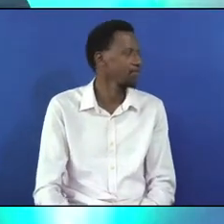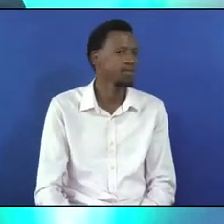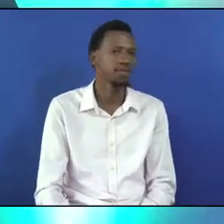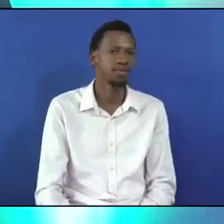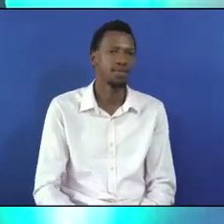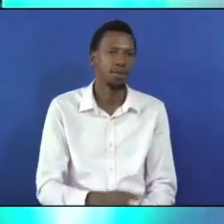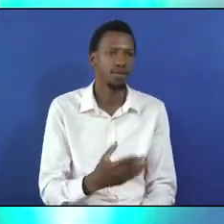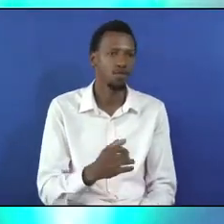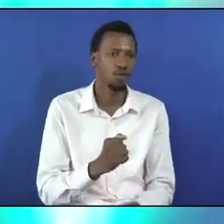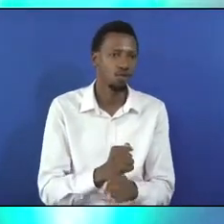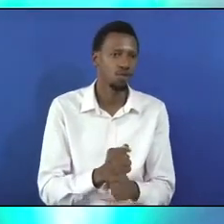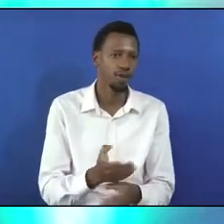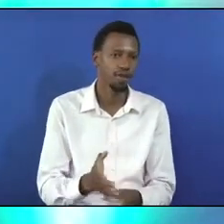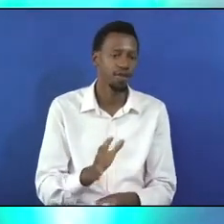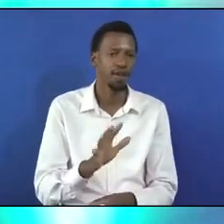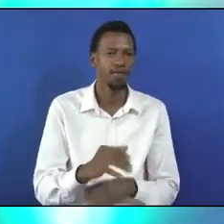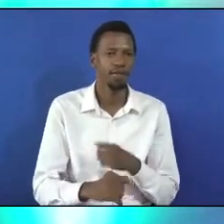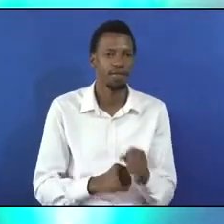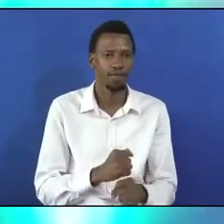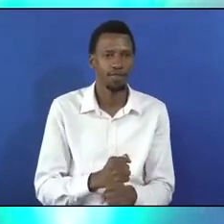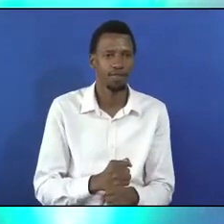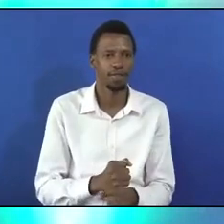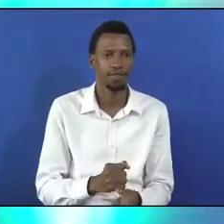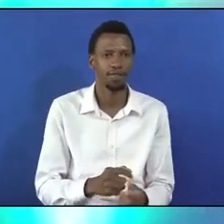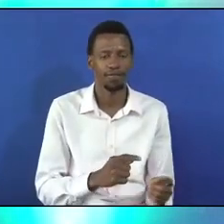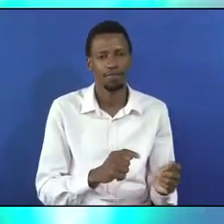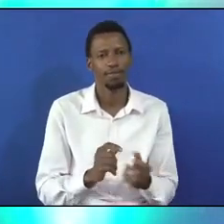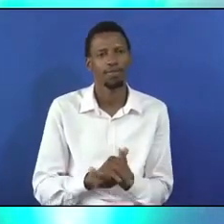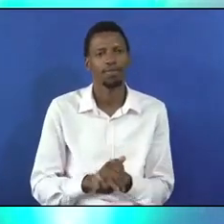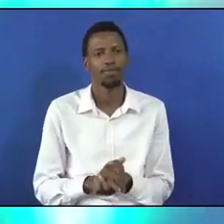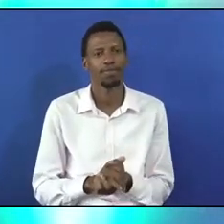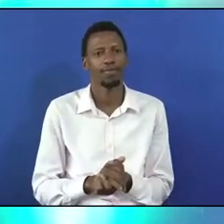Praise the Lord. Happy Sabbath.